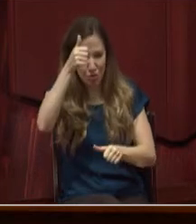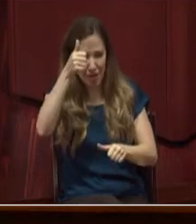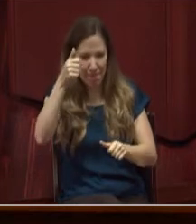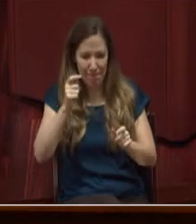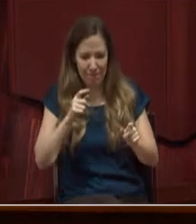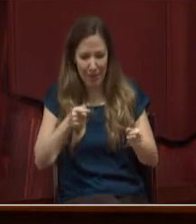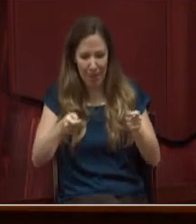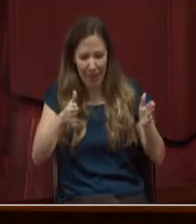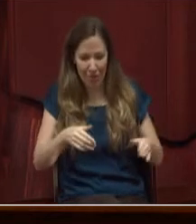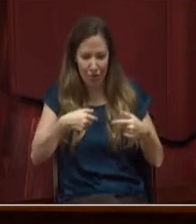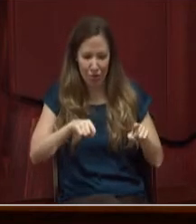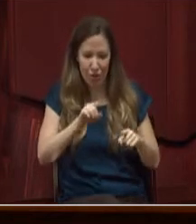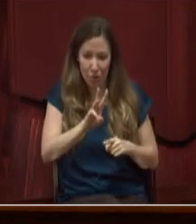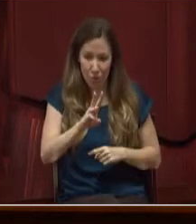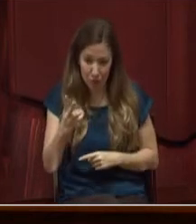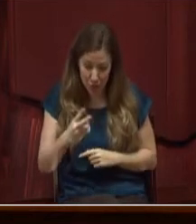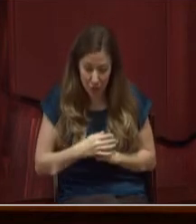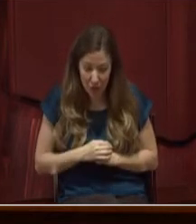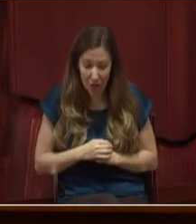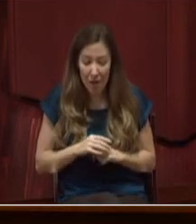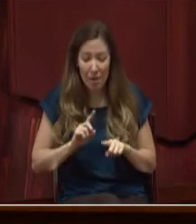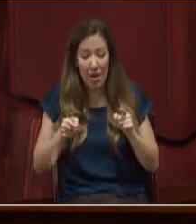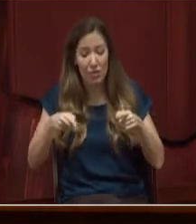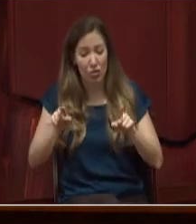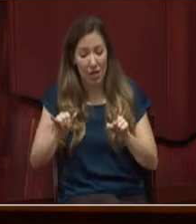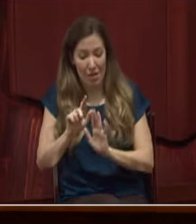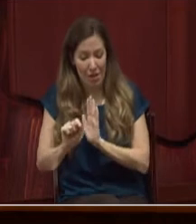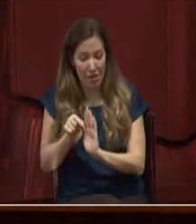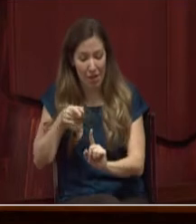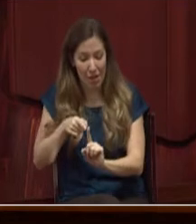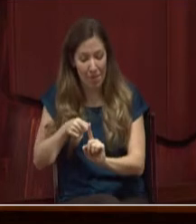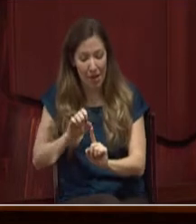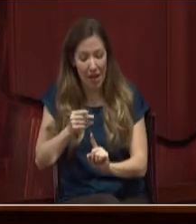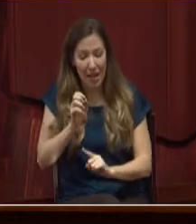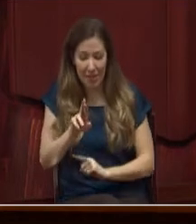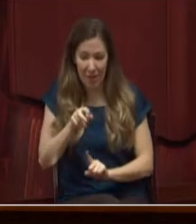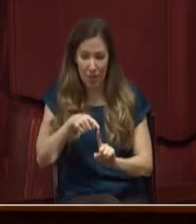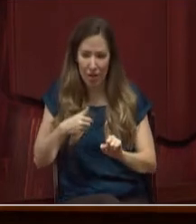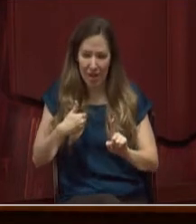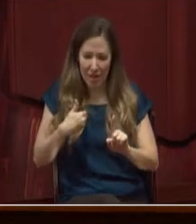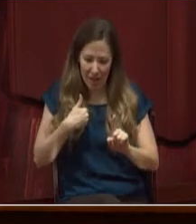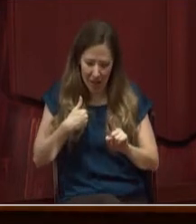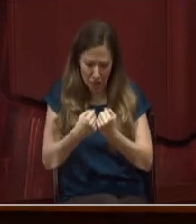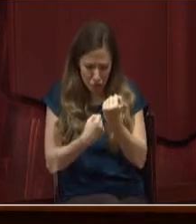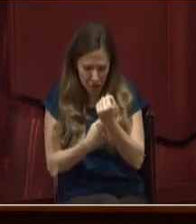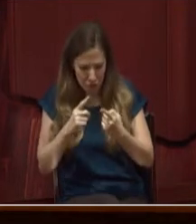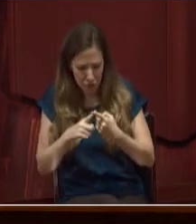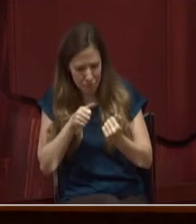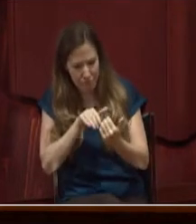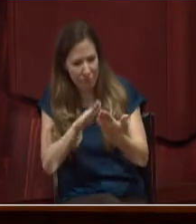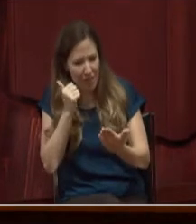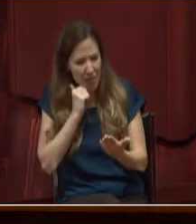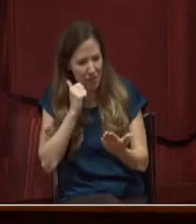War II. What happened during the Eisenhower administration is that it allowed Eisenhower this structure to deal with the day-to-day crises as well